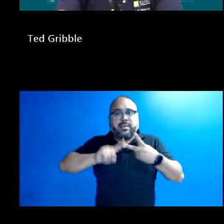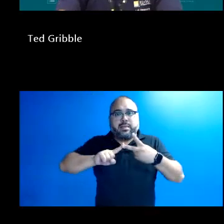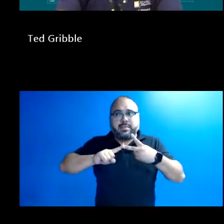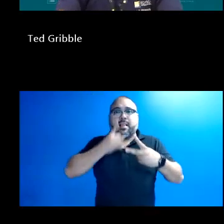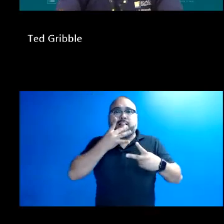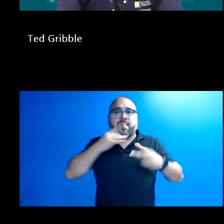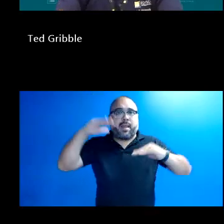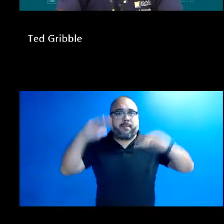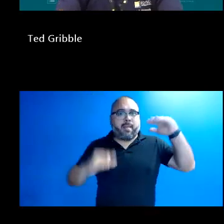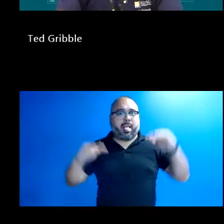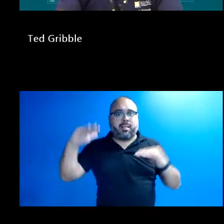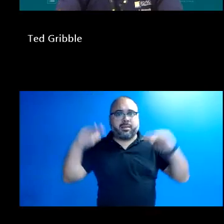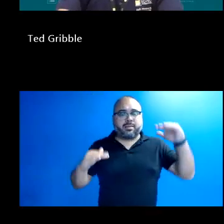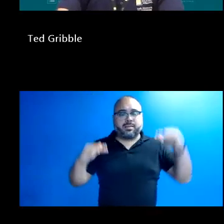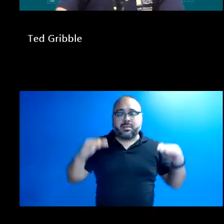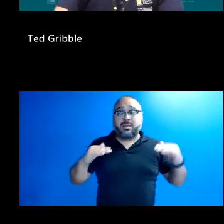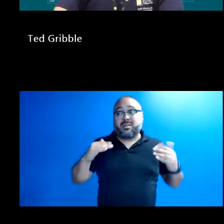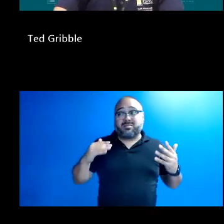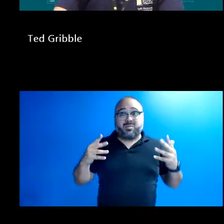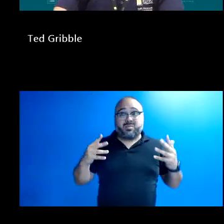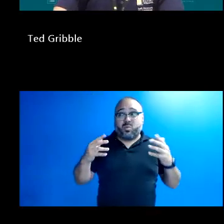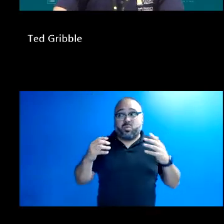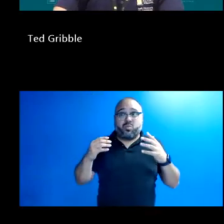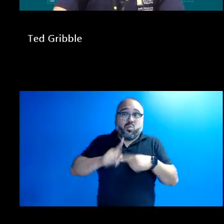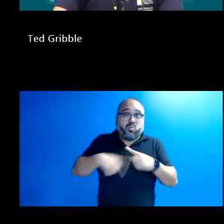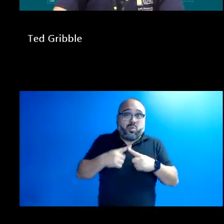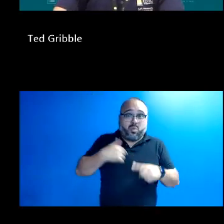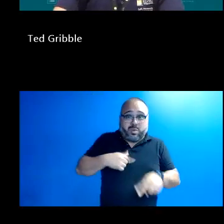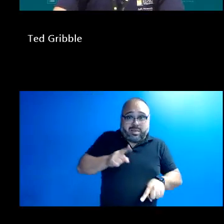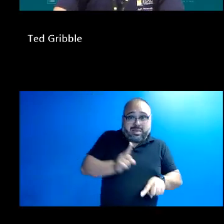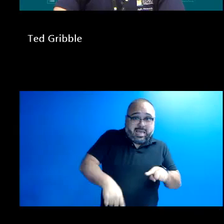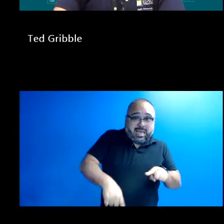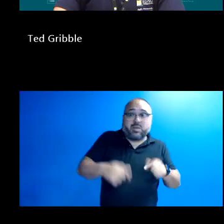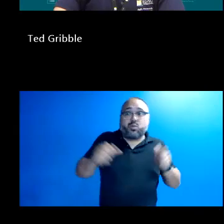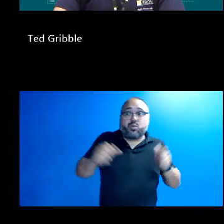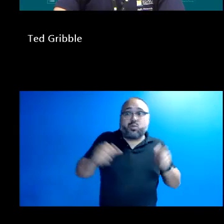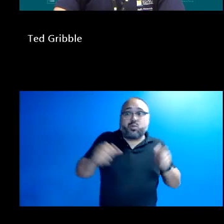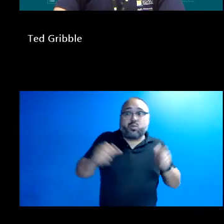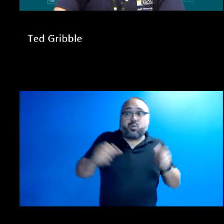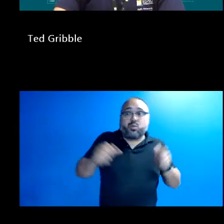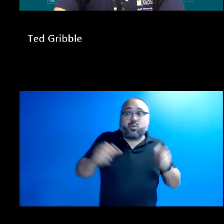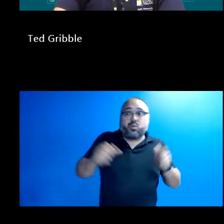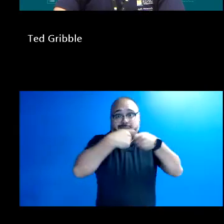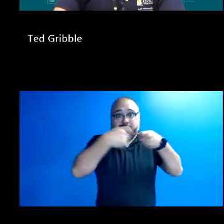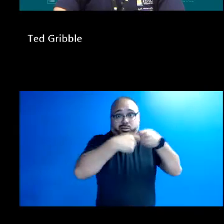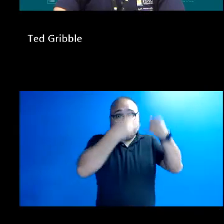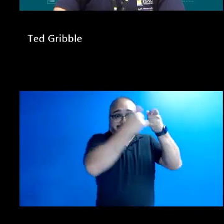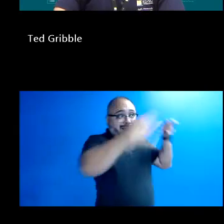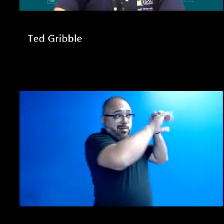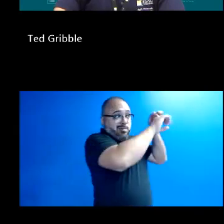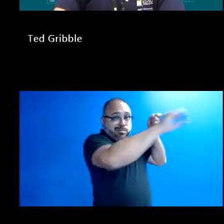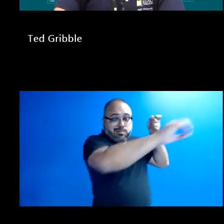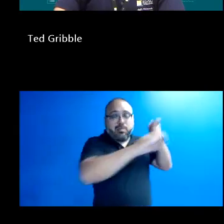we can, and with our covered conductor and with our targeted undergrounding, to address those kind of anomalies.